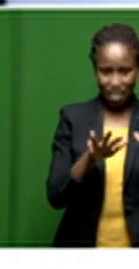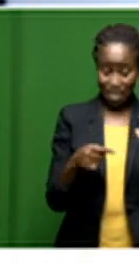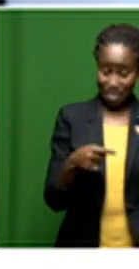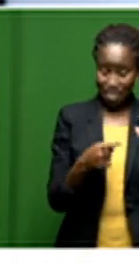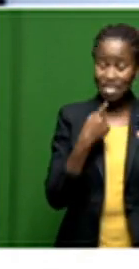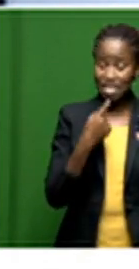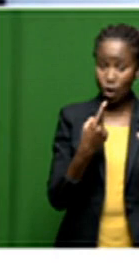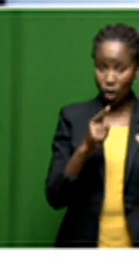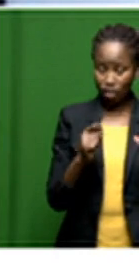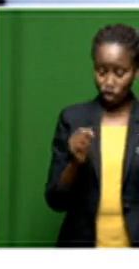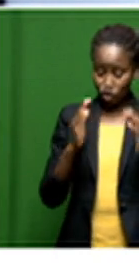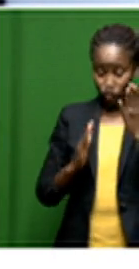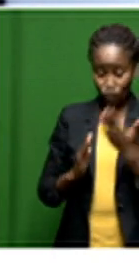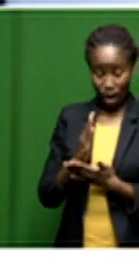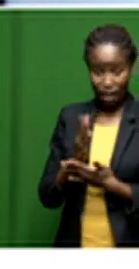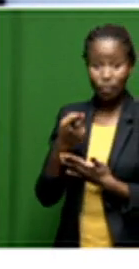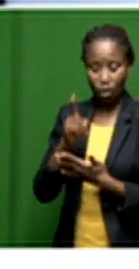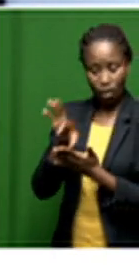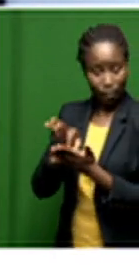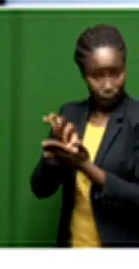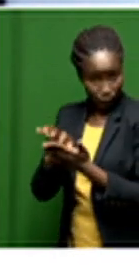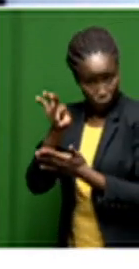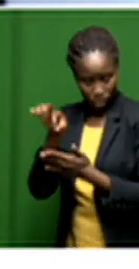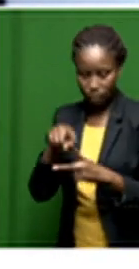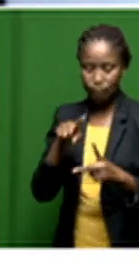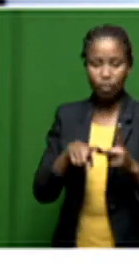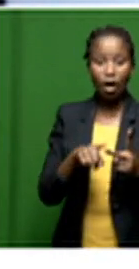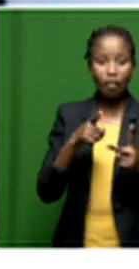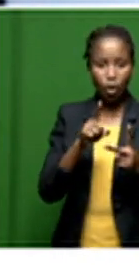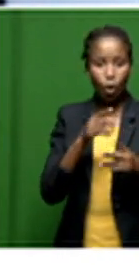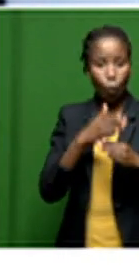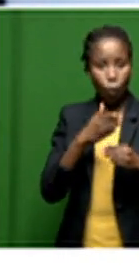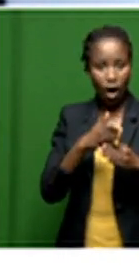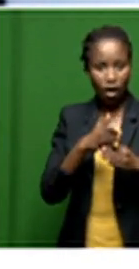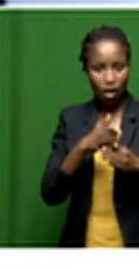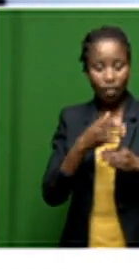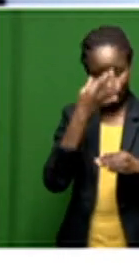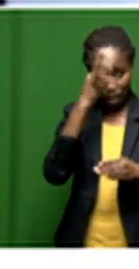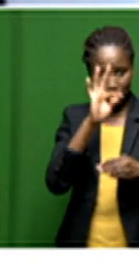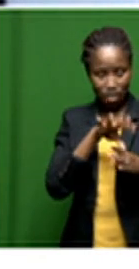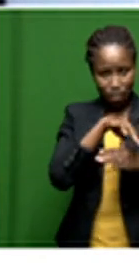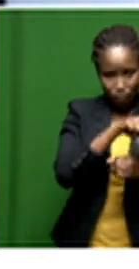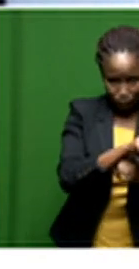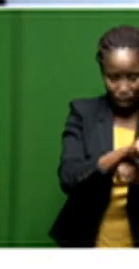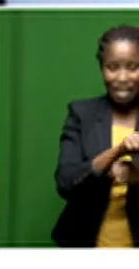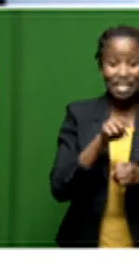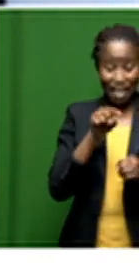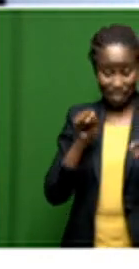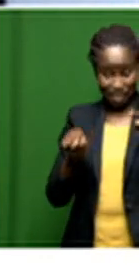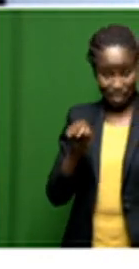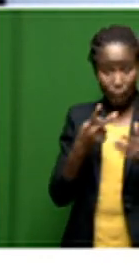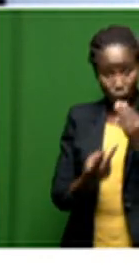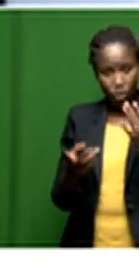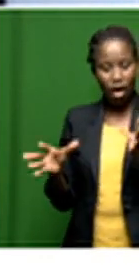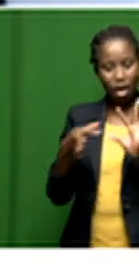links the right to vote with the right to stand for public office. The two rights are inextricably linked. And